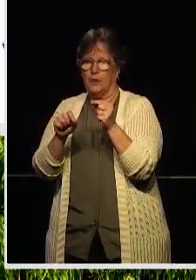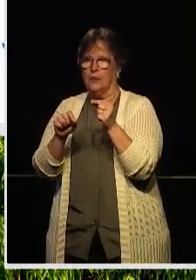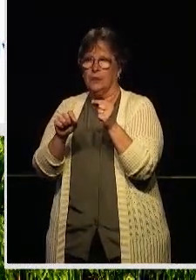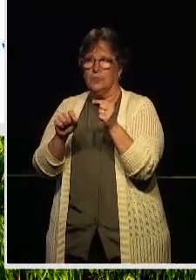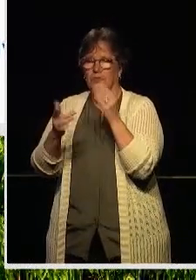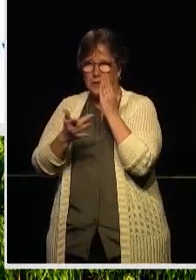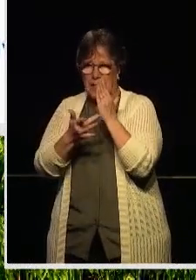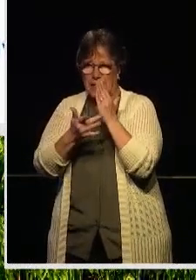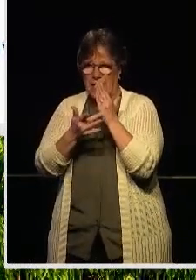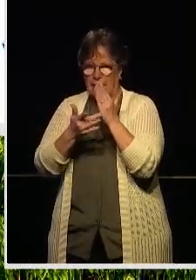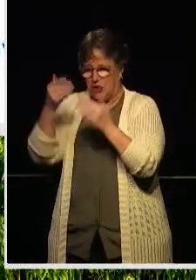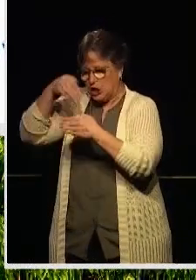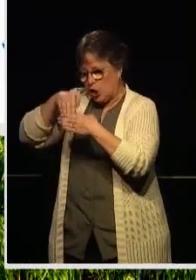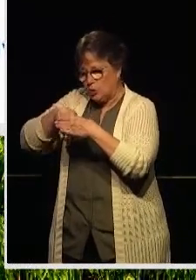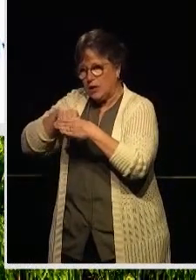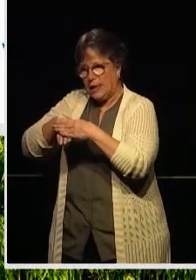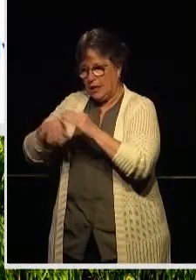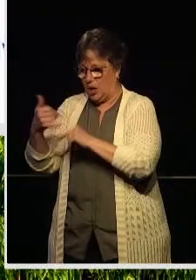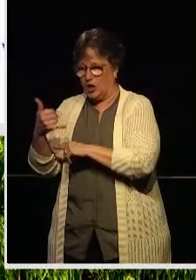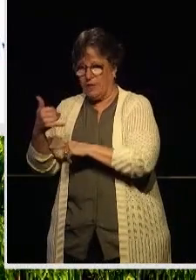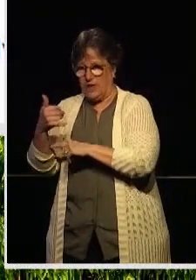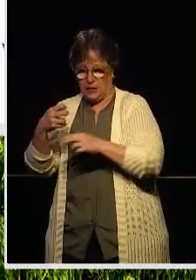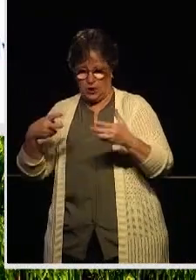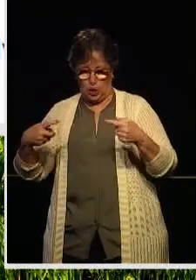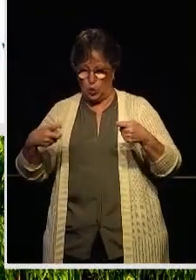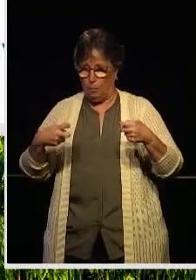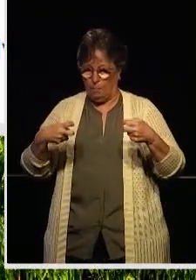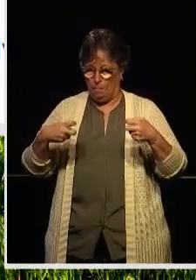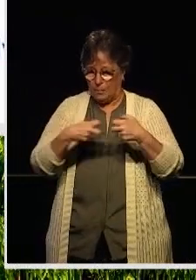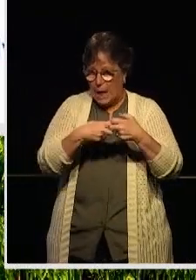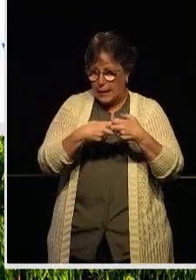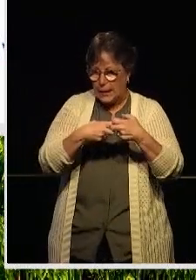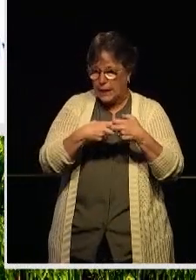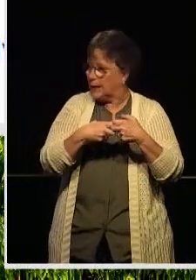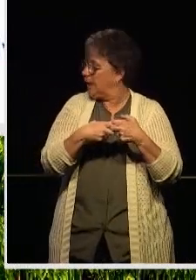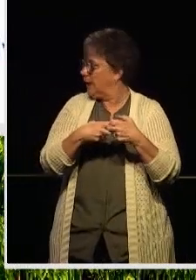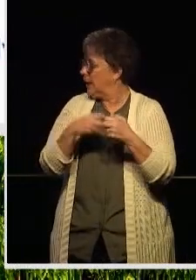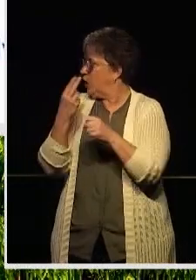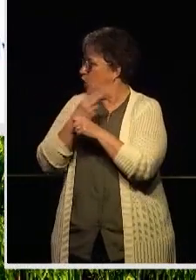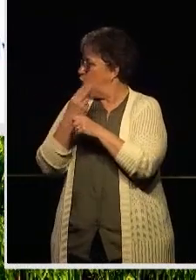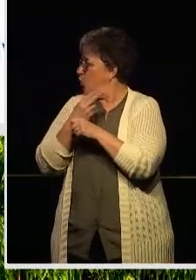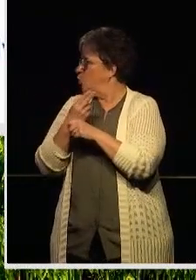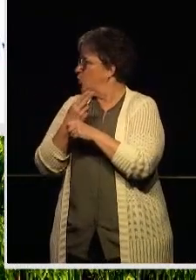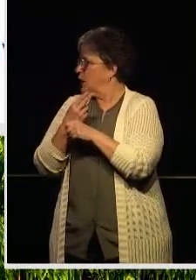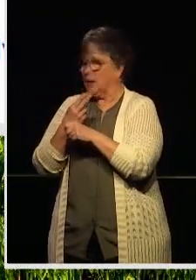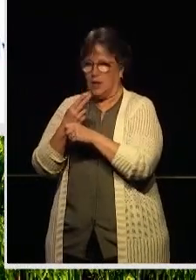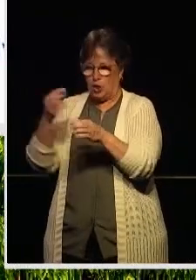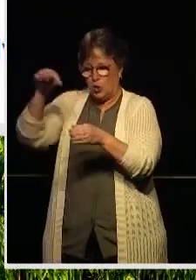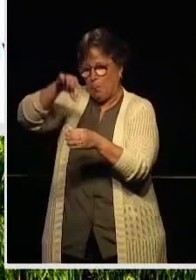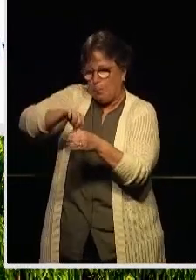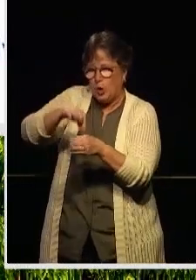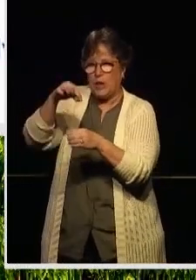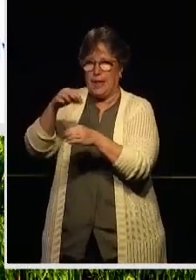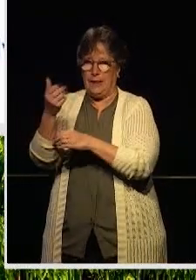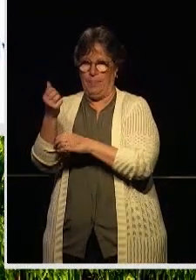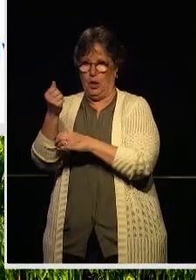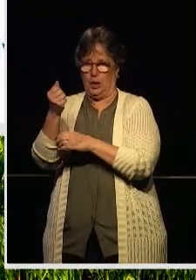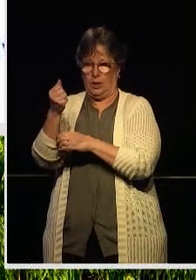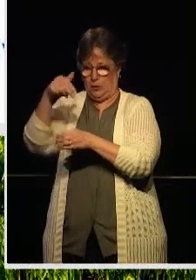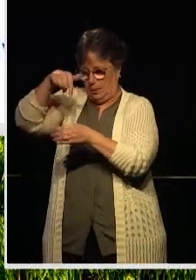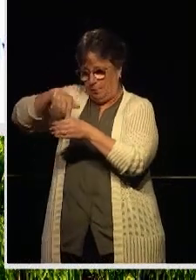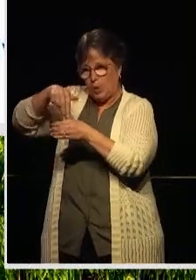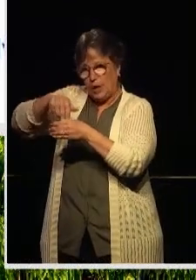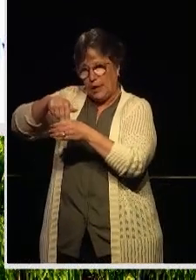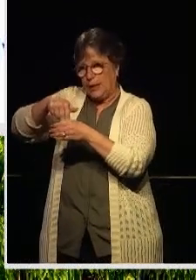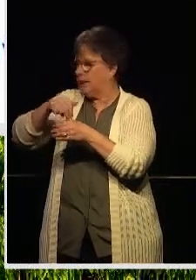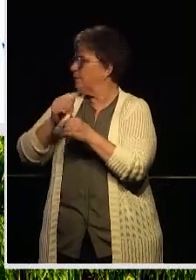our hardware device. We plug it in over here using plain milk. We dip it in the milk and then insert in the device. And we